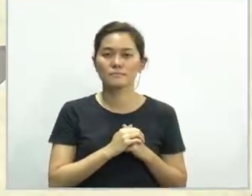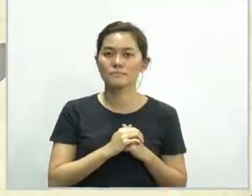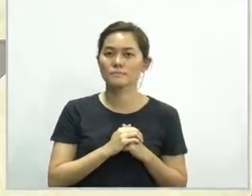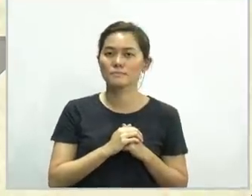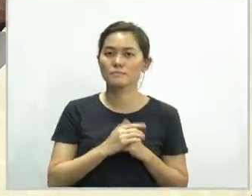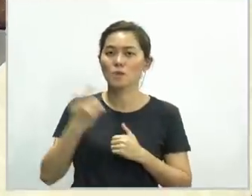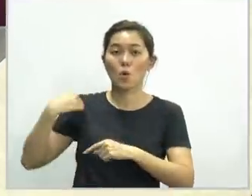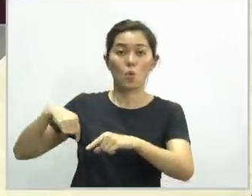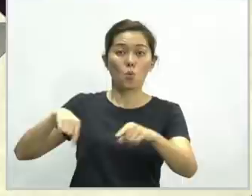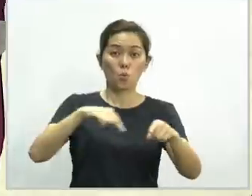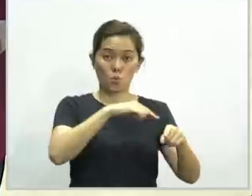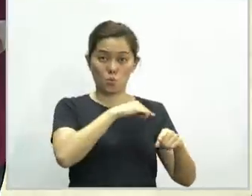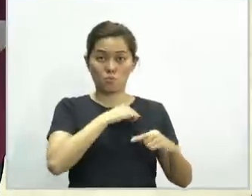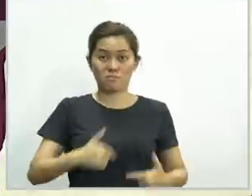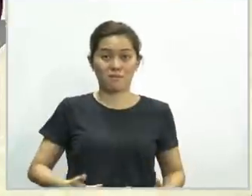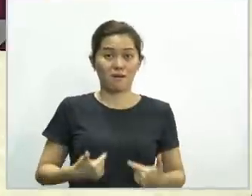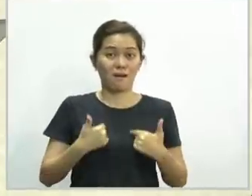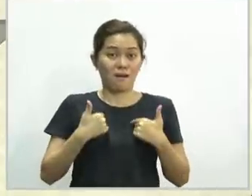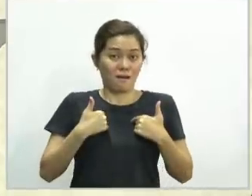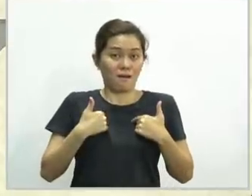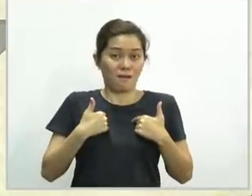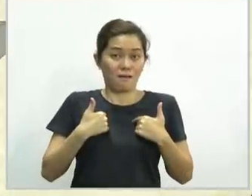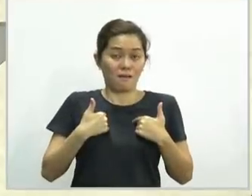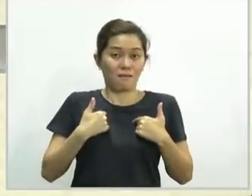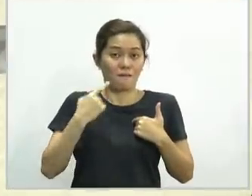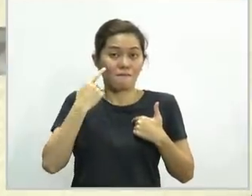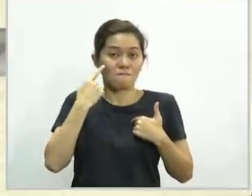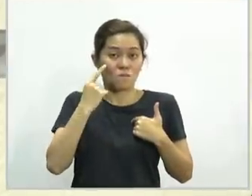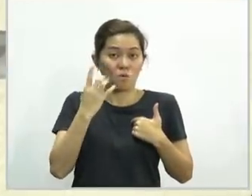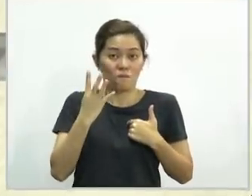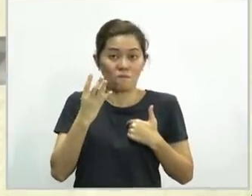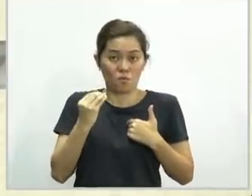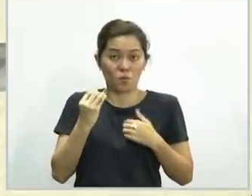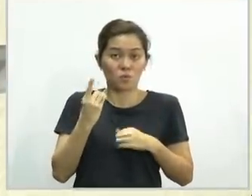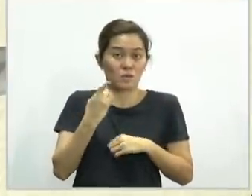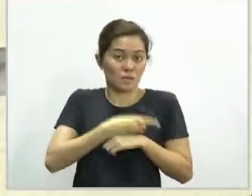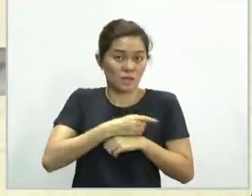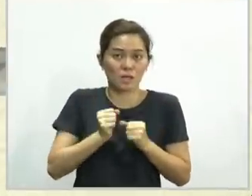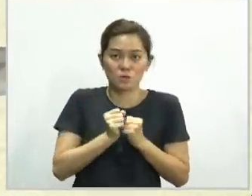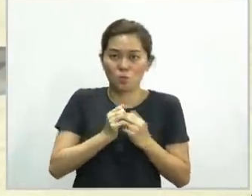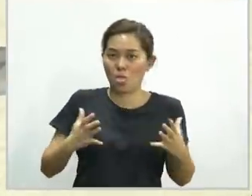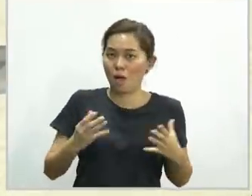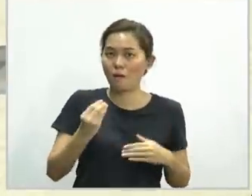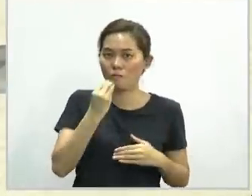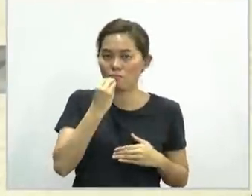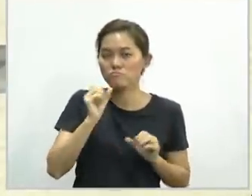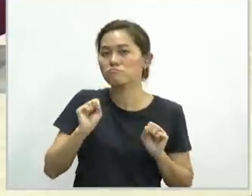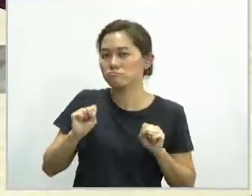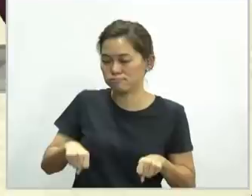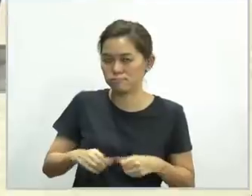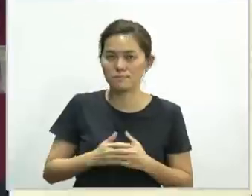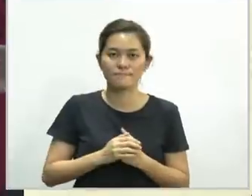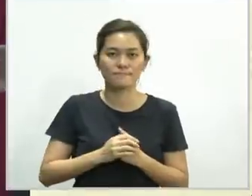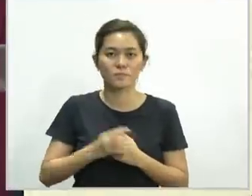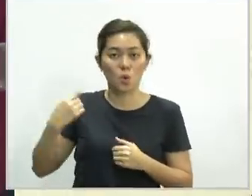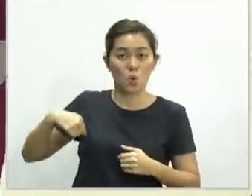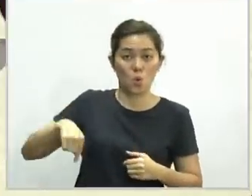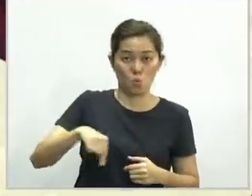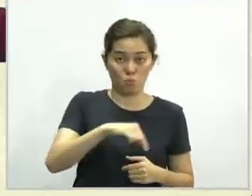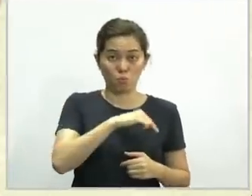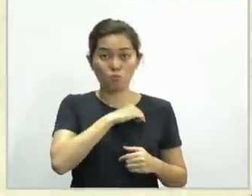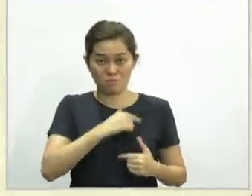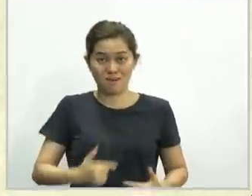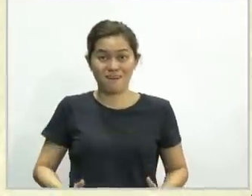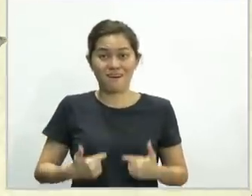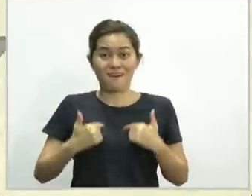We can live for 40 days without food. We can live